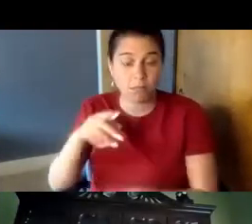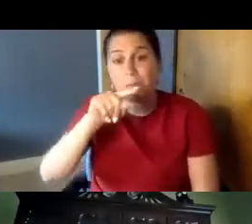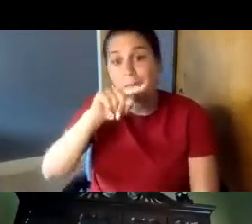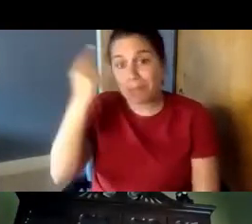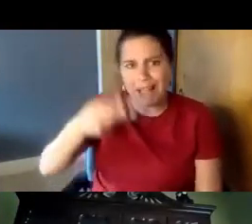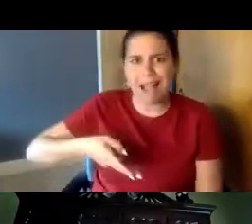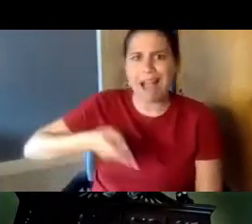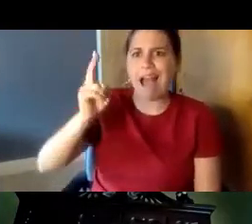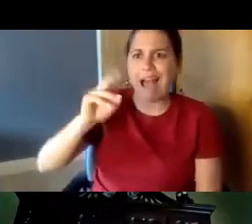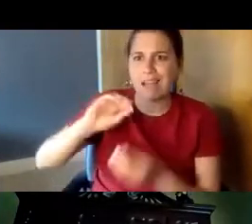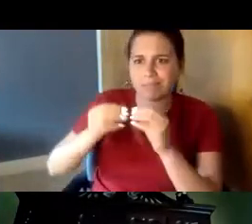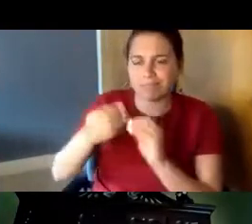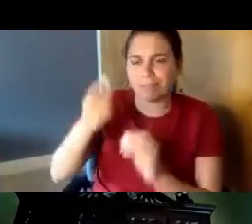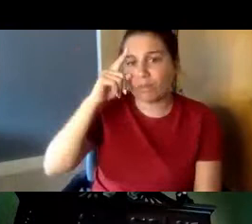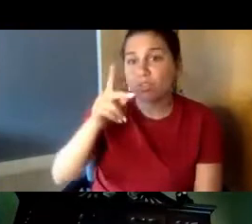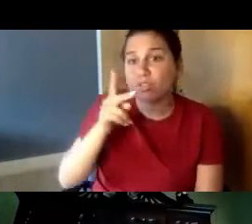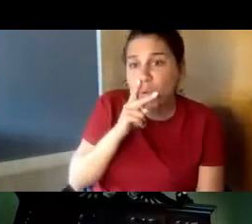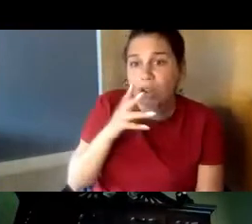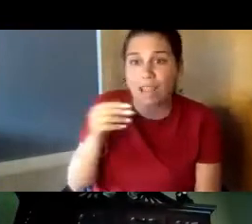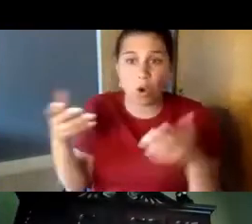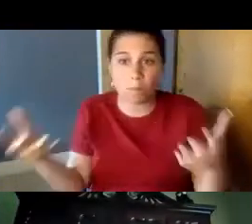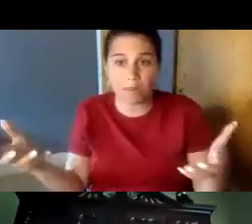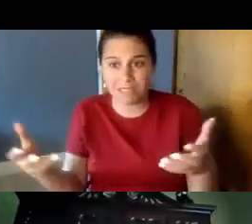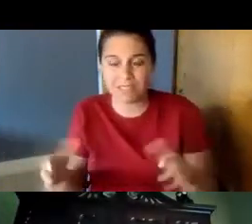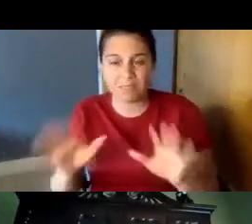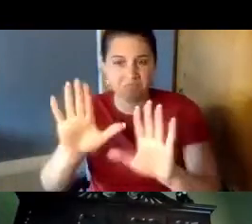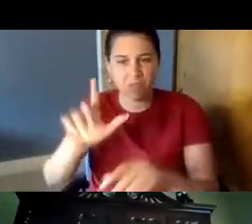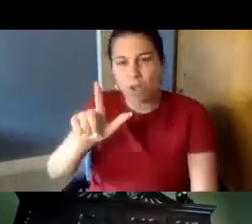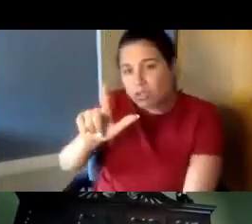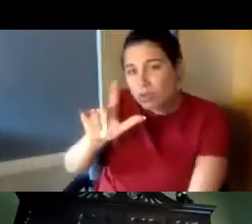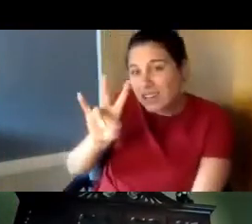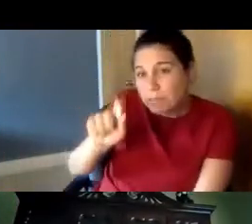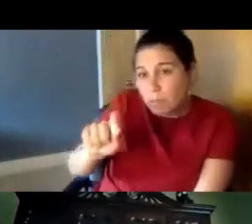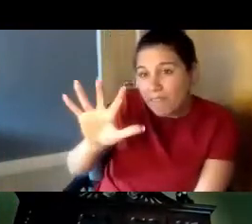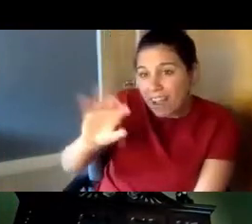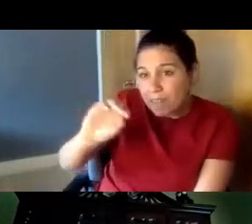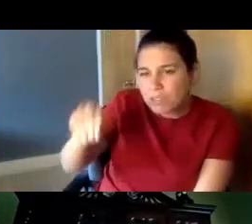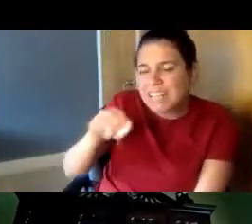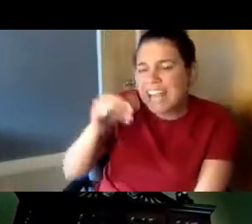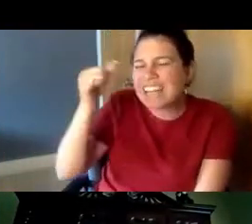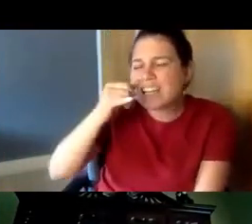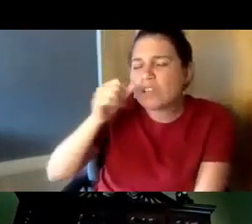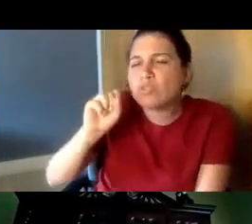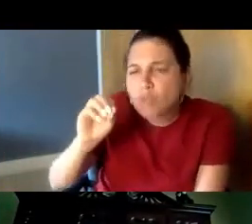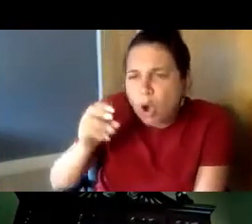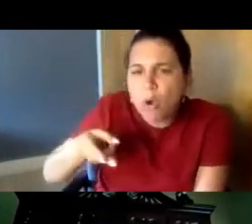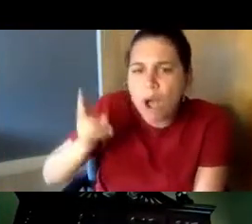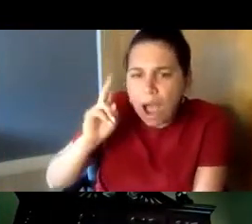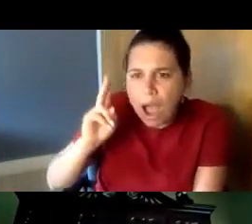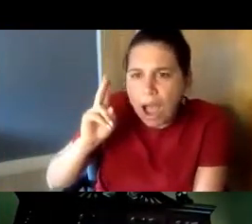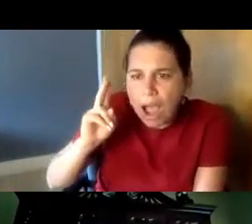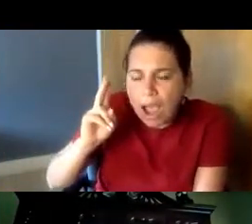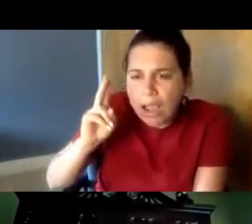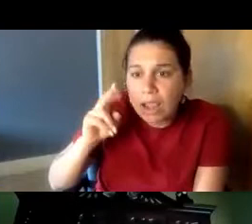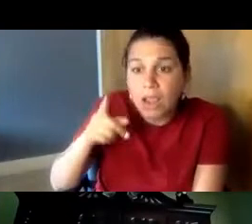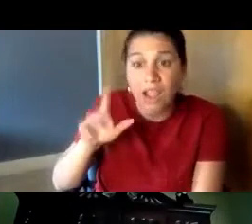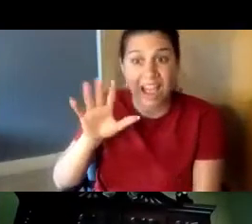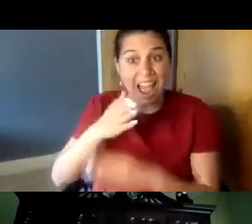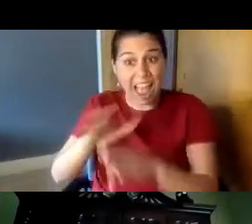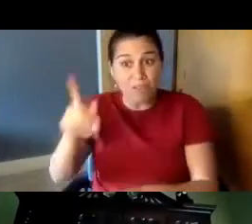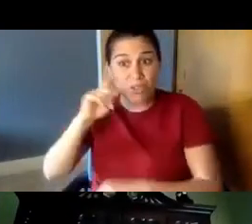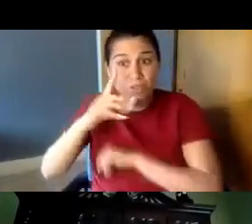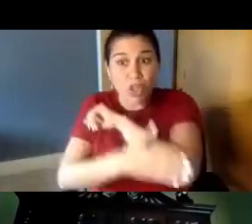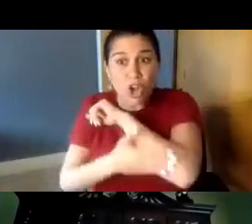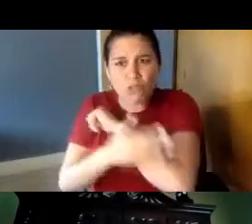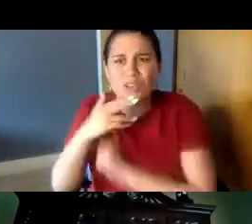obesity. And just to put this into context, 27.5 is so high. The average smoking rate for the country is about 13%.